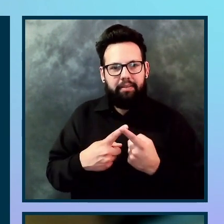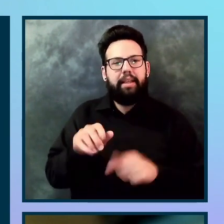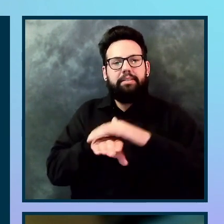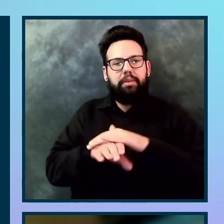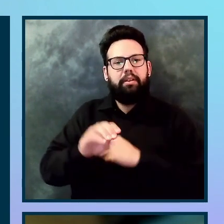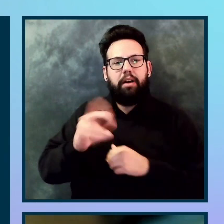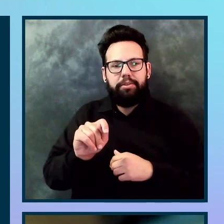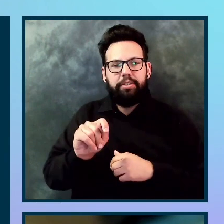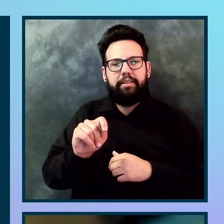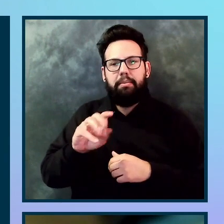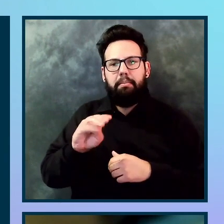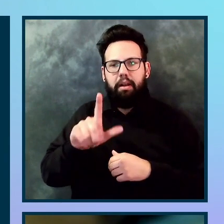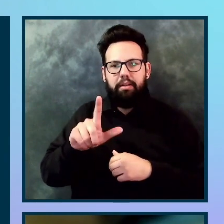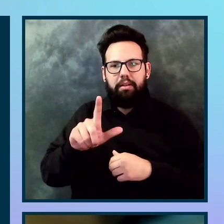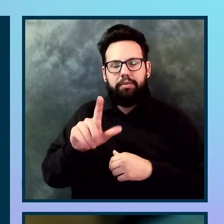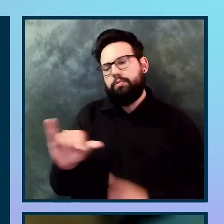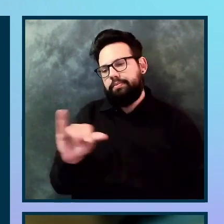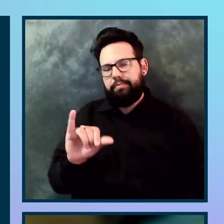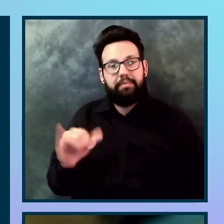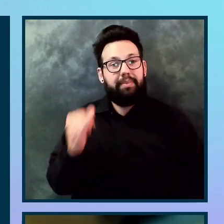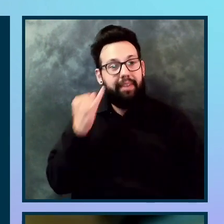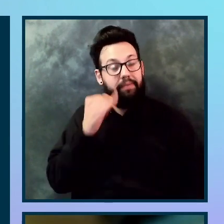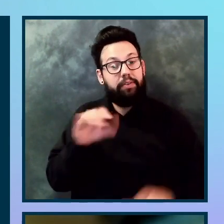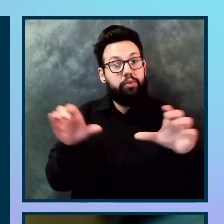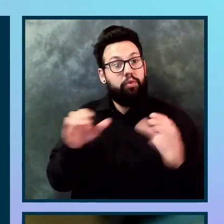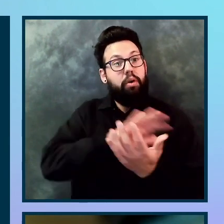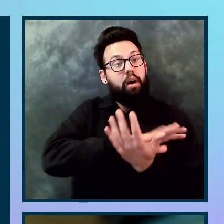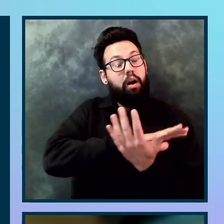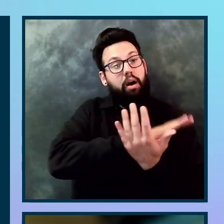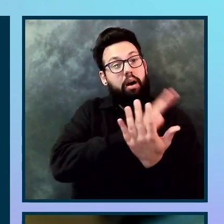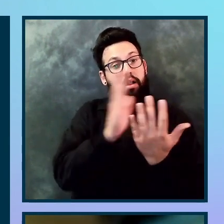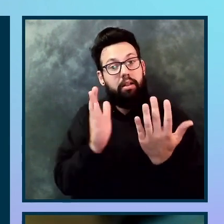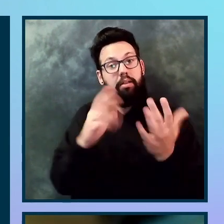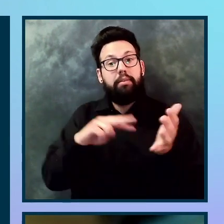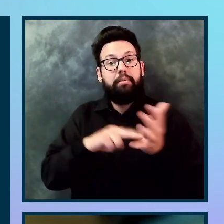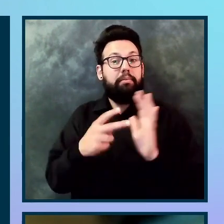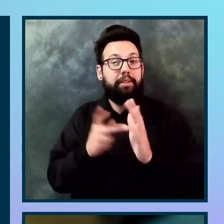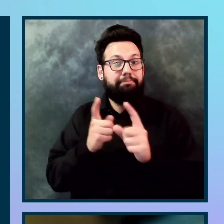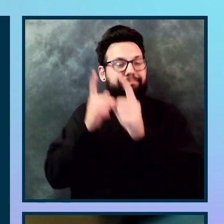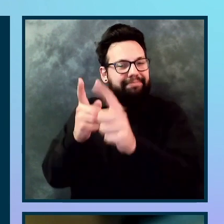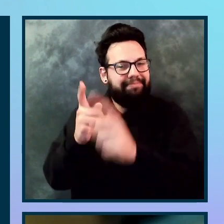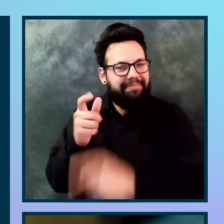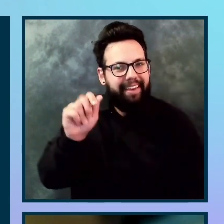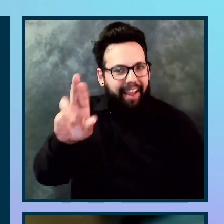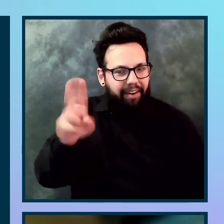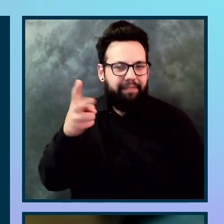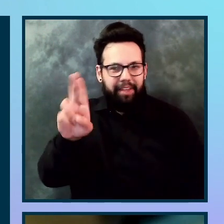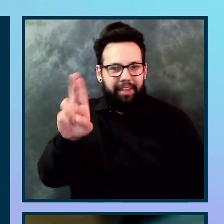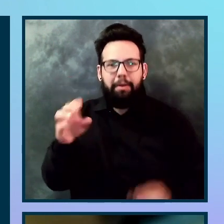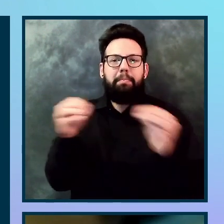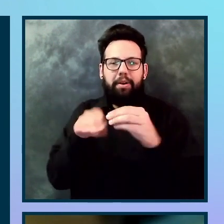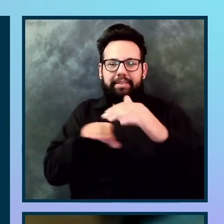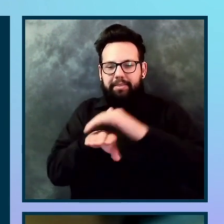So by doing all of these things, we're going to be able to make AR and VR experiences much more accessible